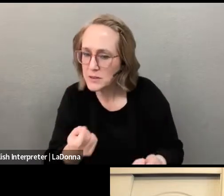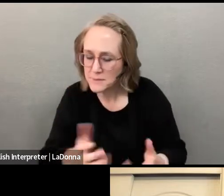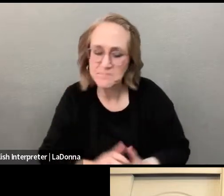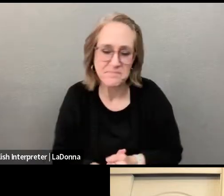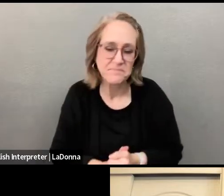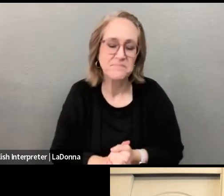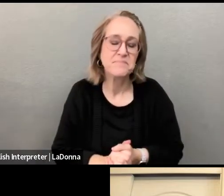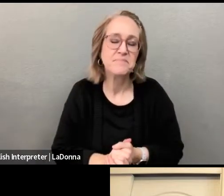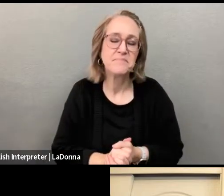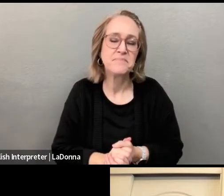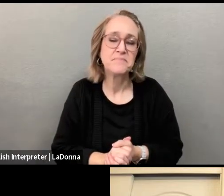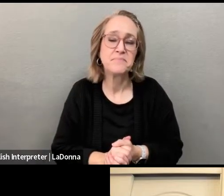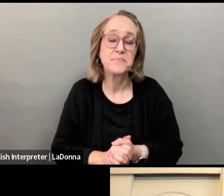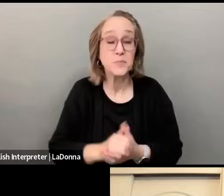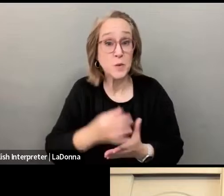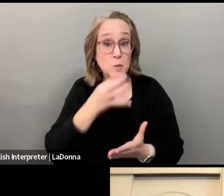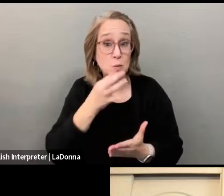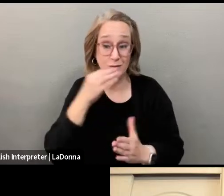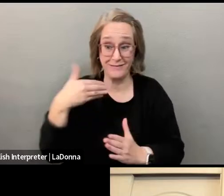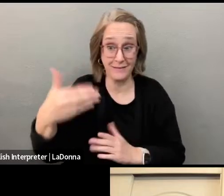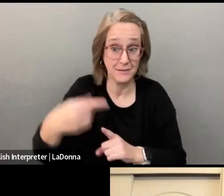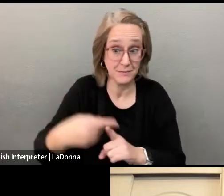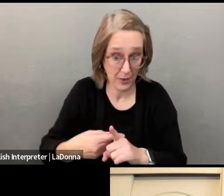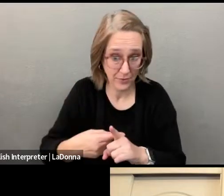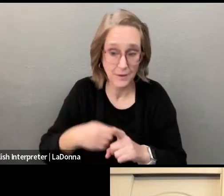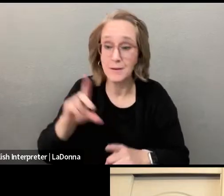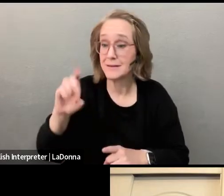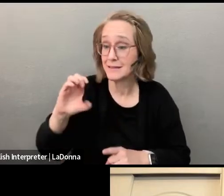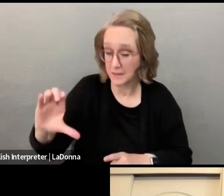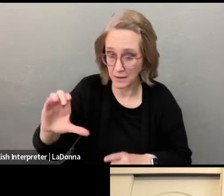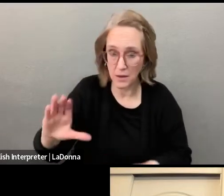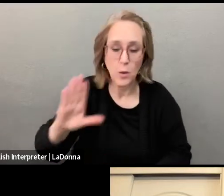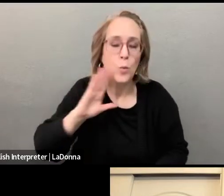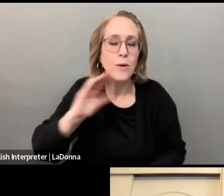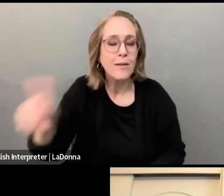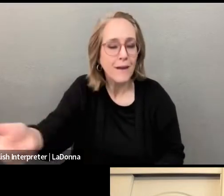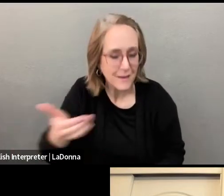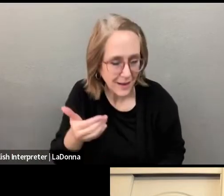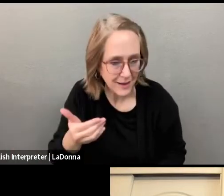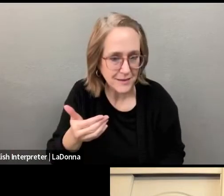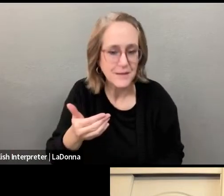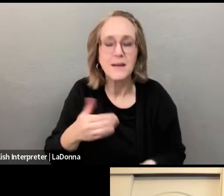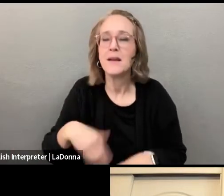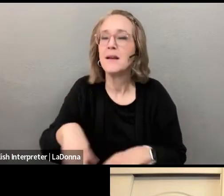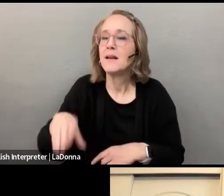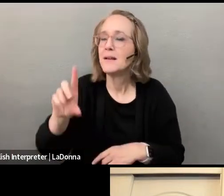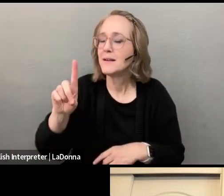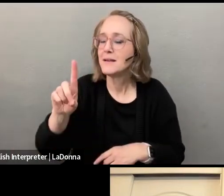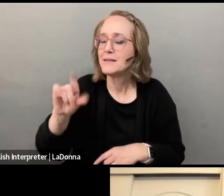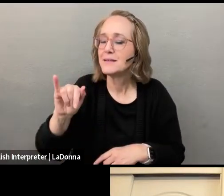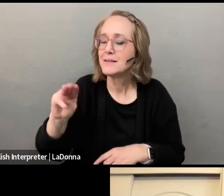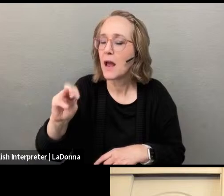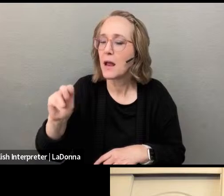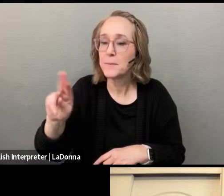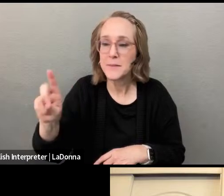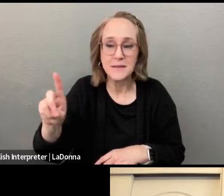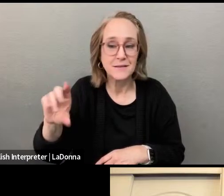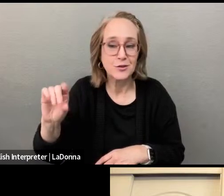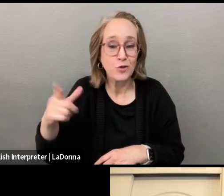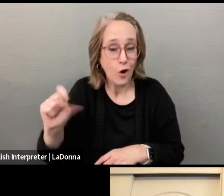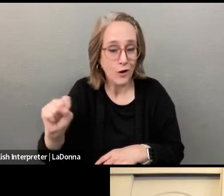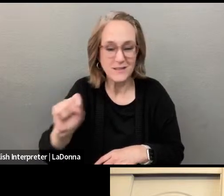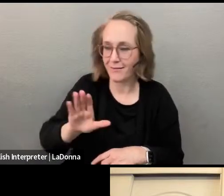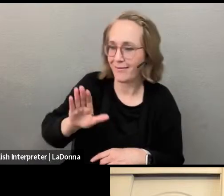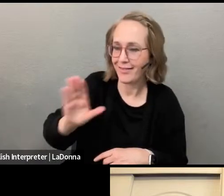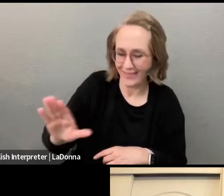In December, we will have Christy Knoll Marissi with the Diamond Dogs. And so we're going to have a lot